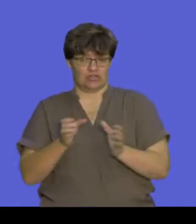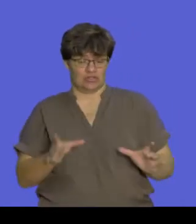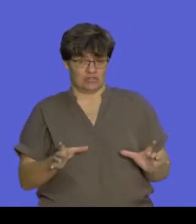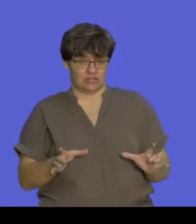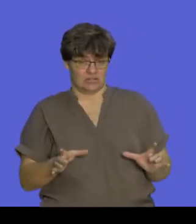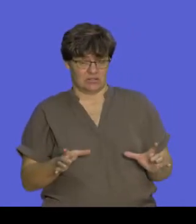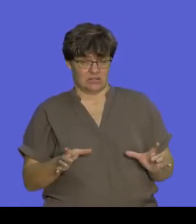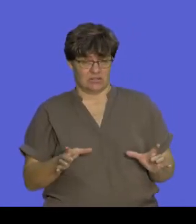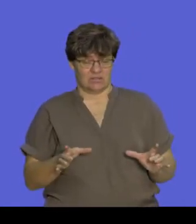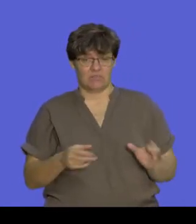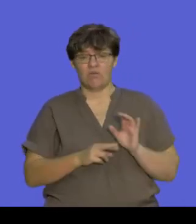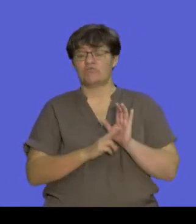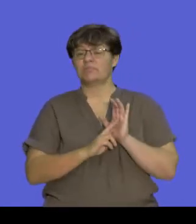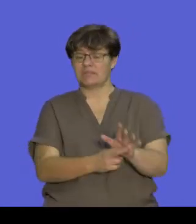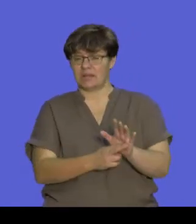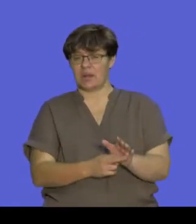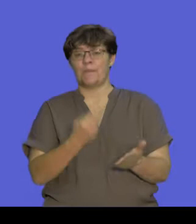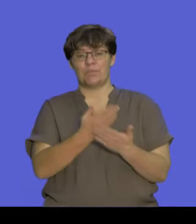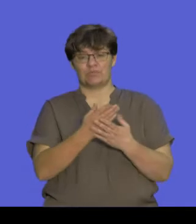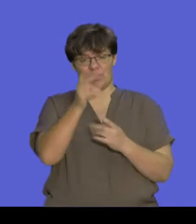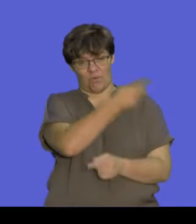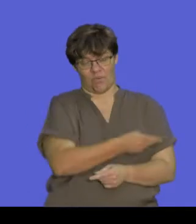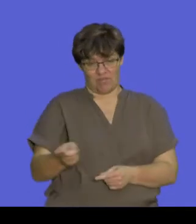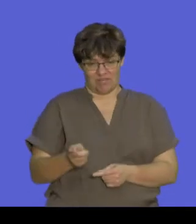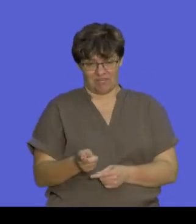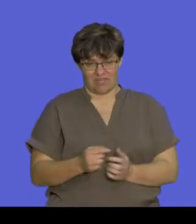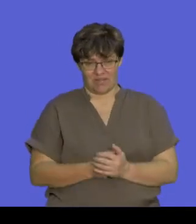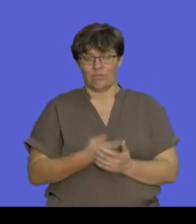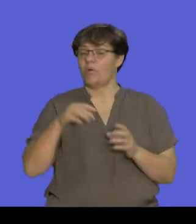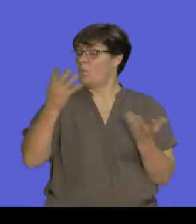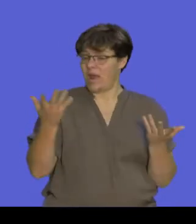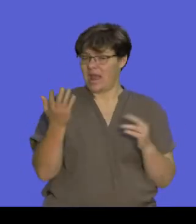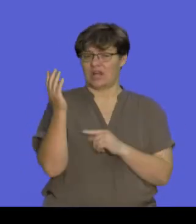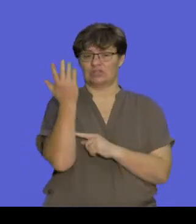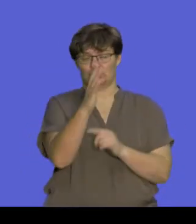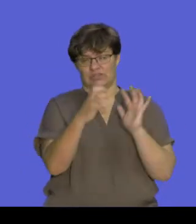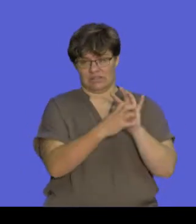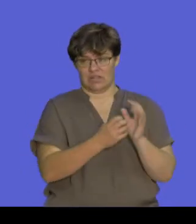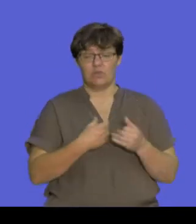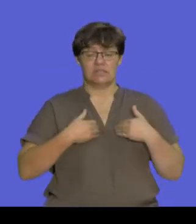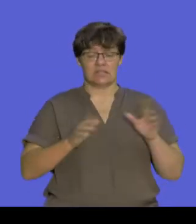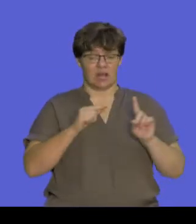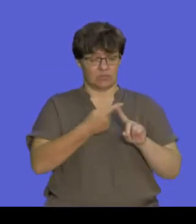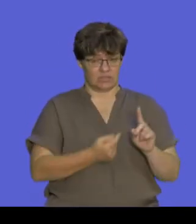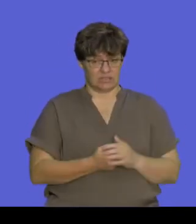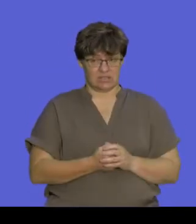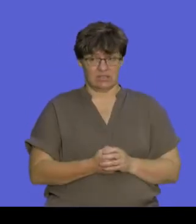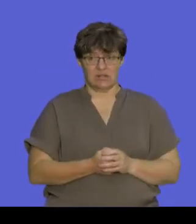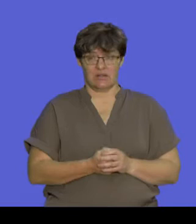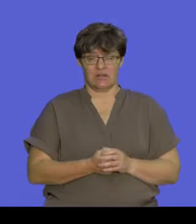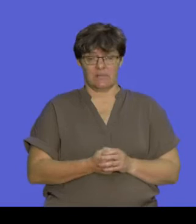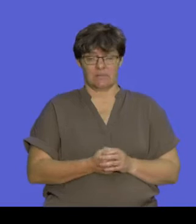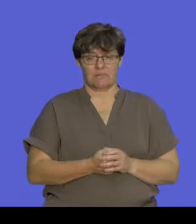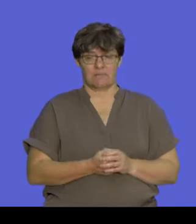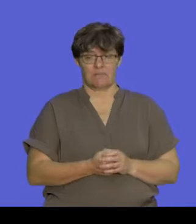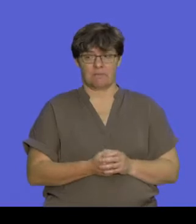represent all the possibilities in this tree diagram. We start off at a point and we draw a line.